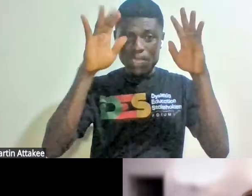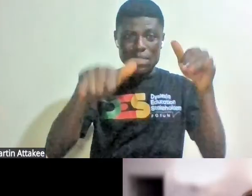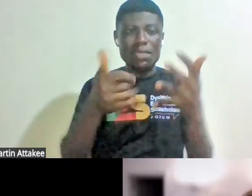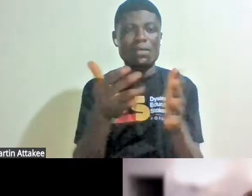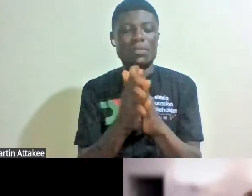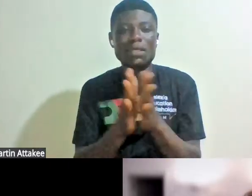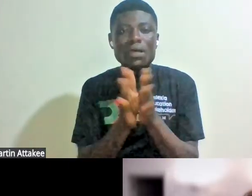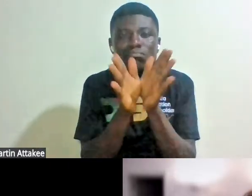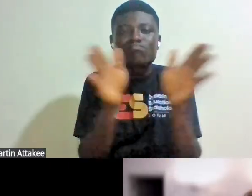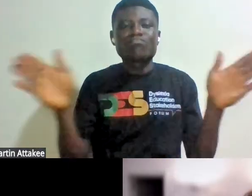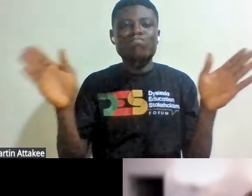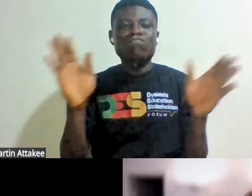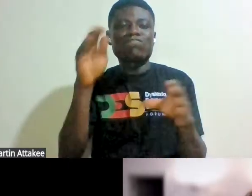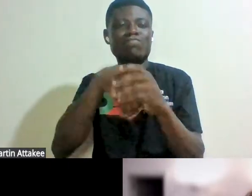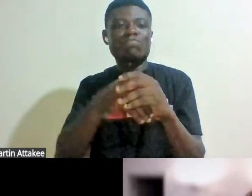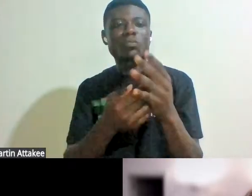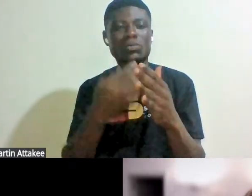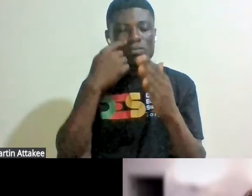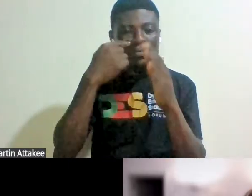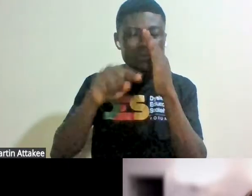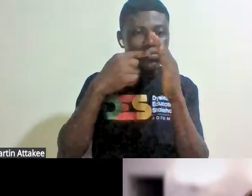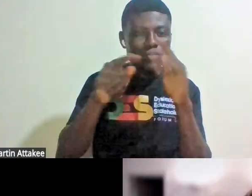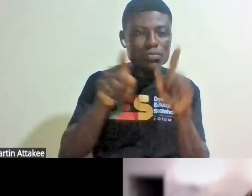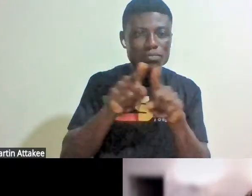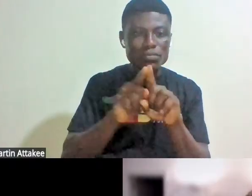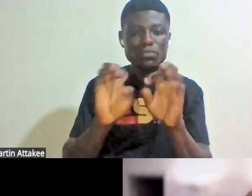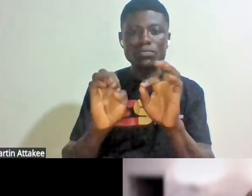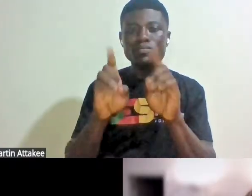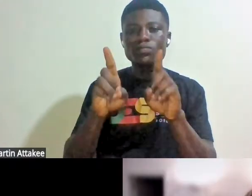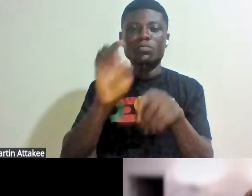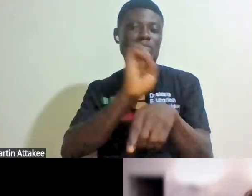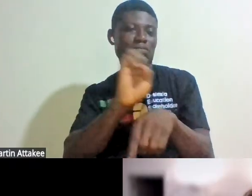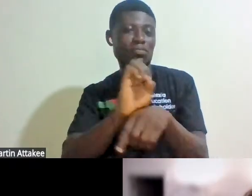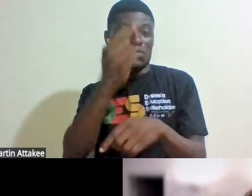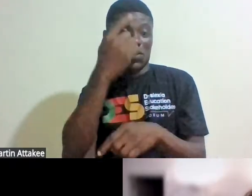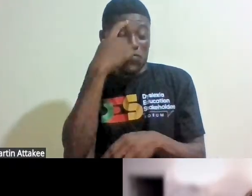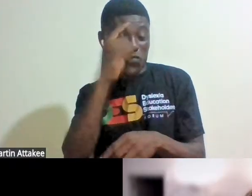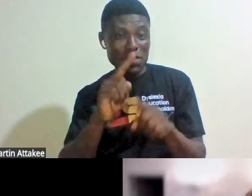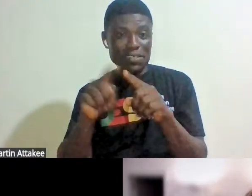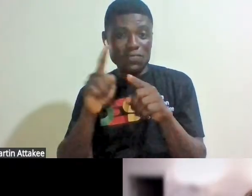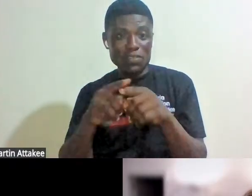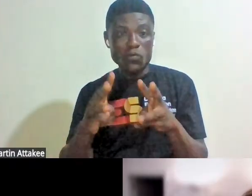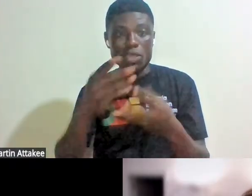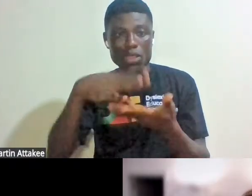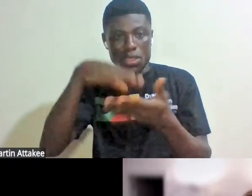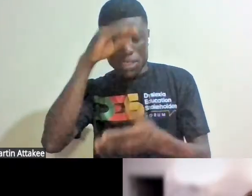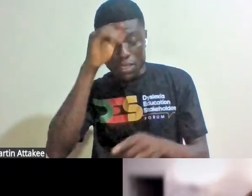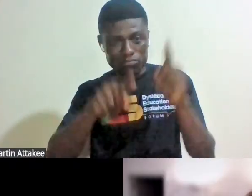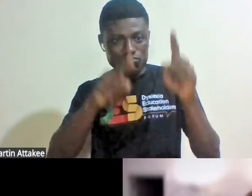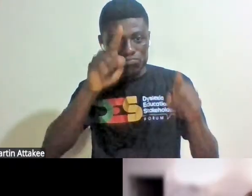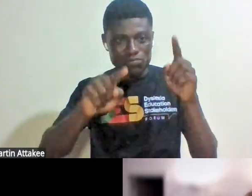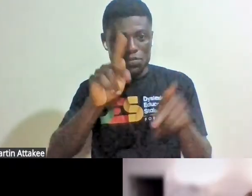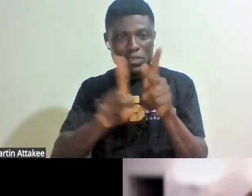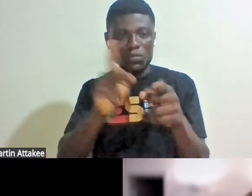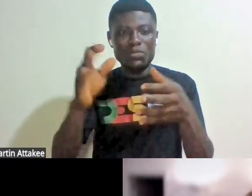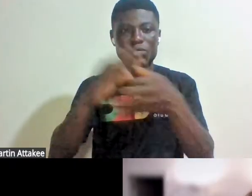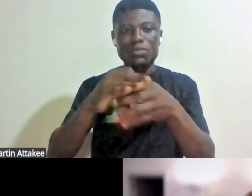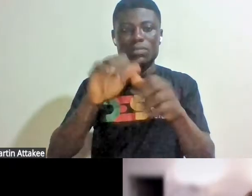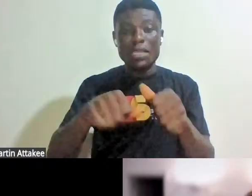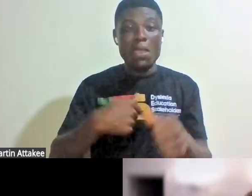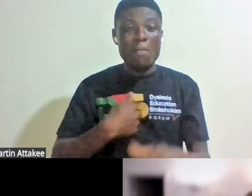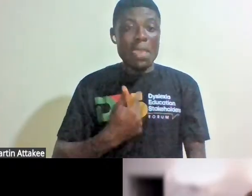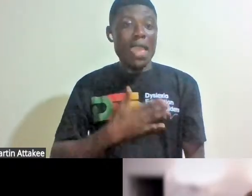assessment, education, and employment for neurodivergent people. So I have the pleasure